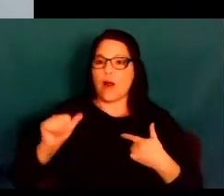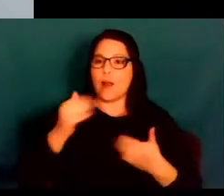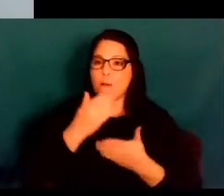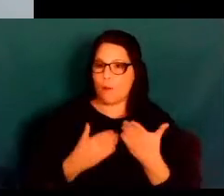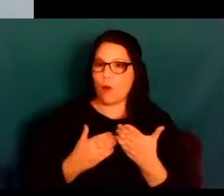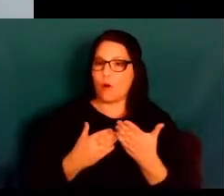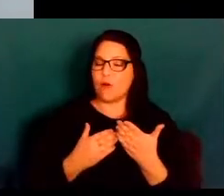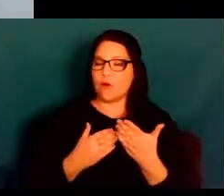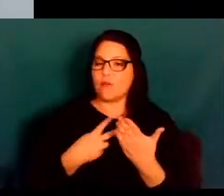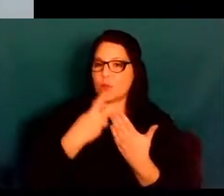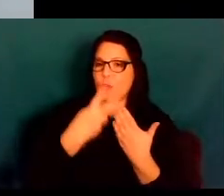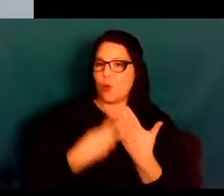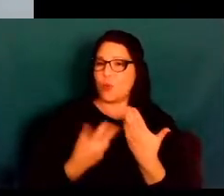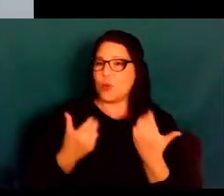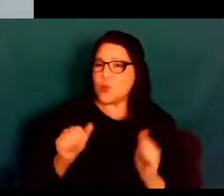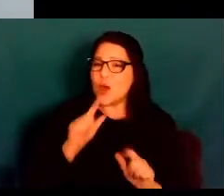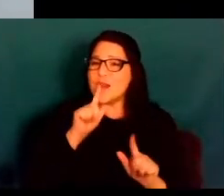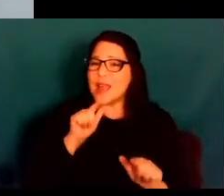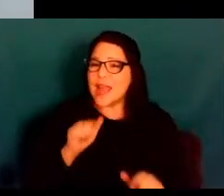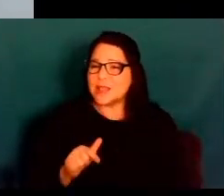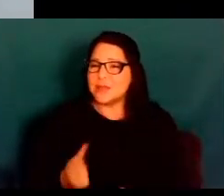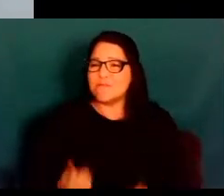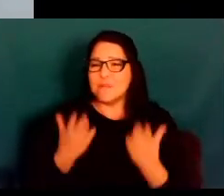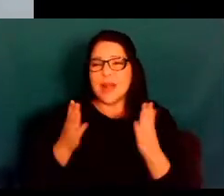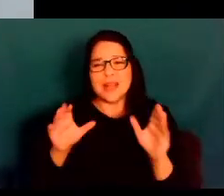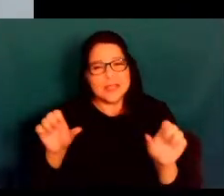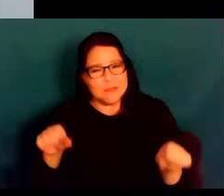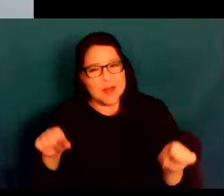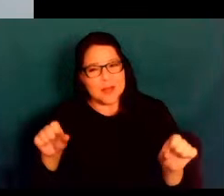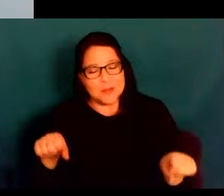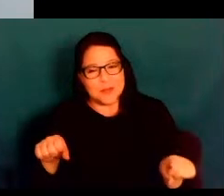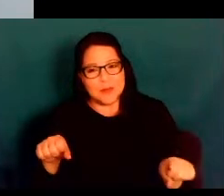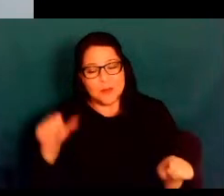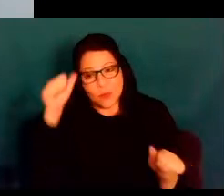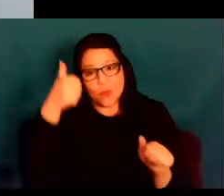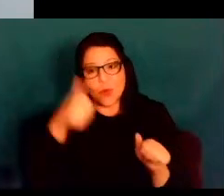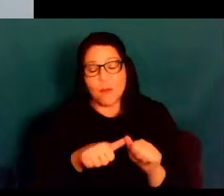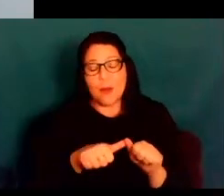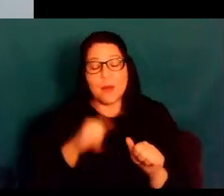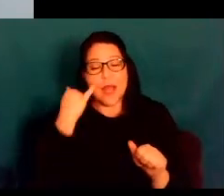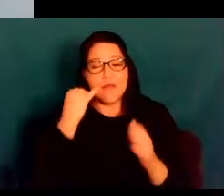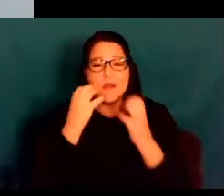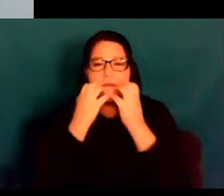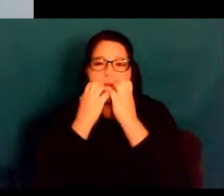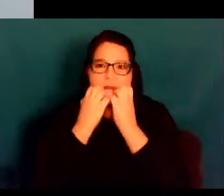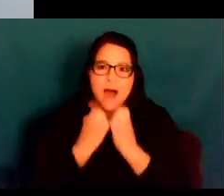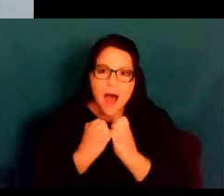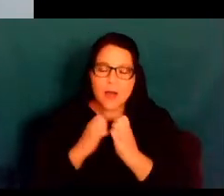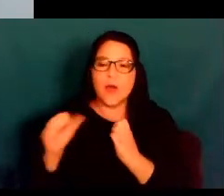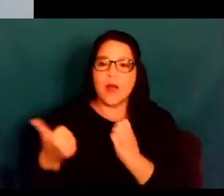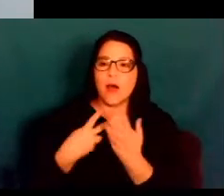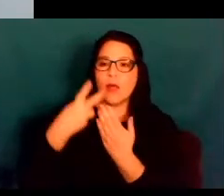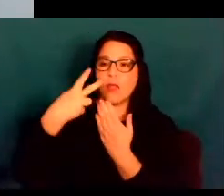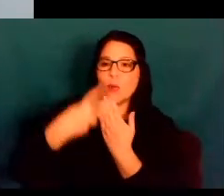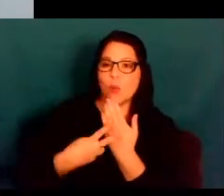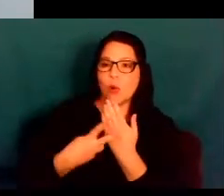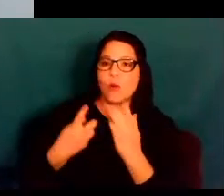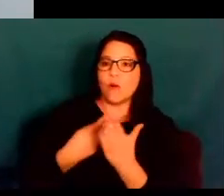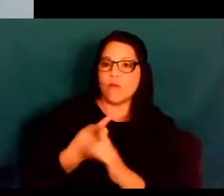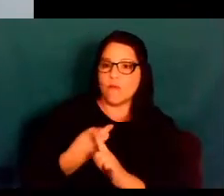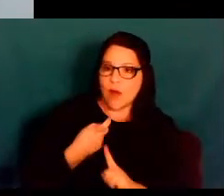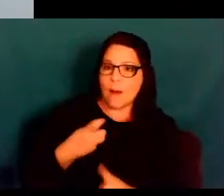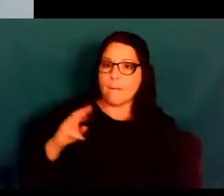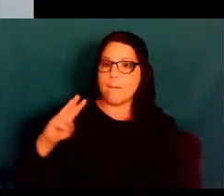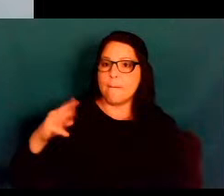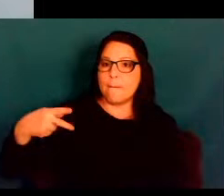program. We will try to answer as many as possible. And remember, if you value this and other programs presented by the